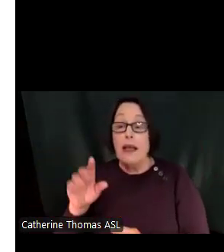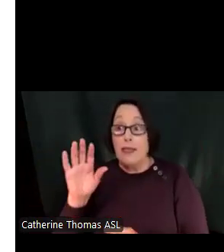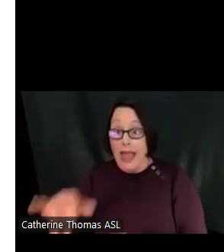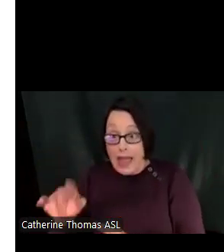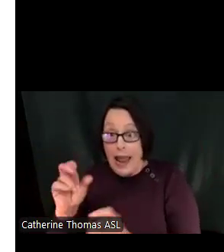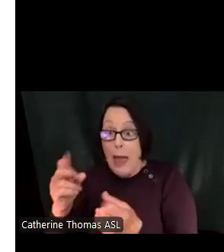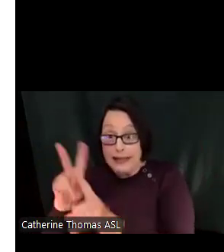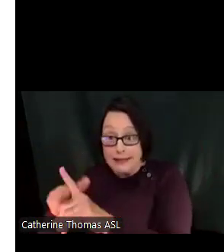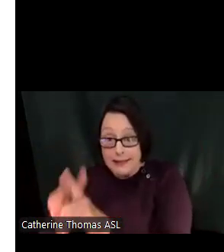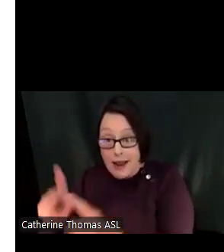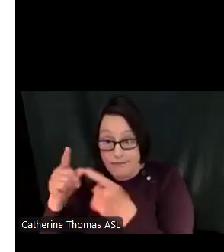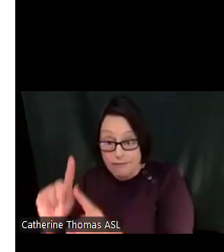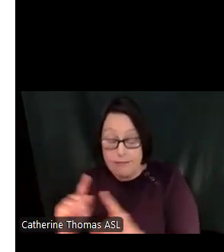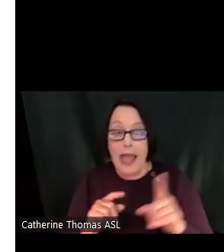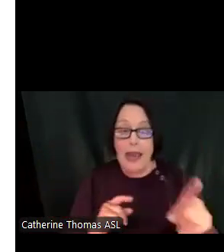requested.